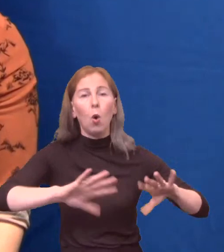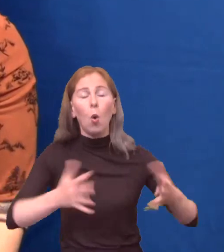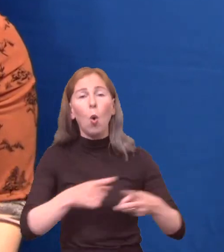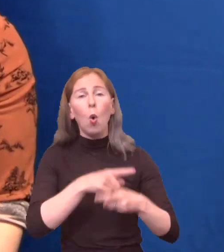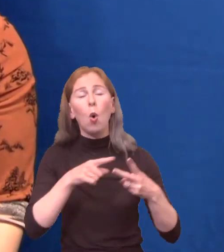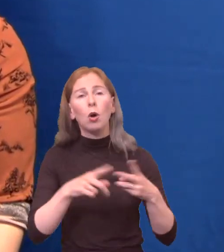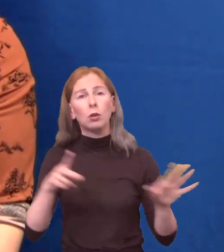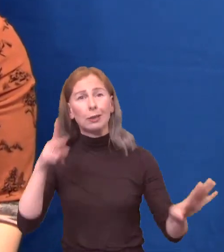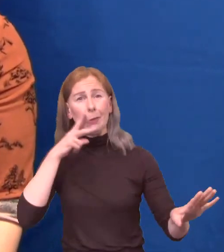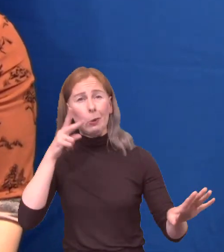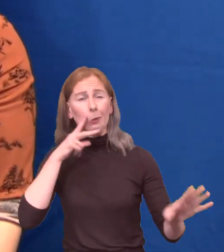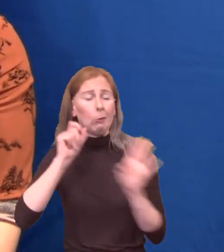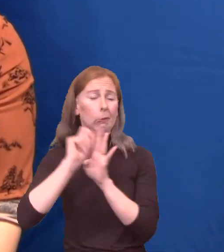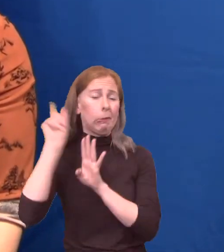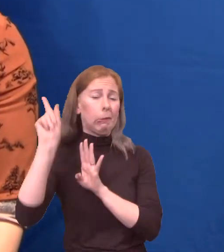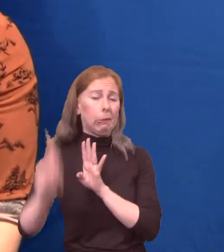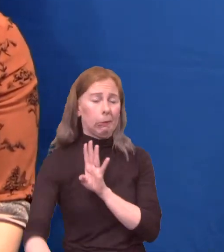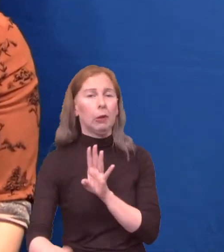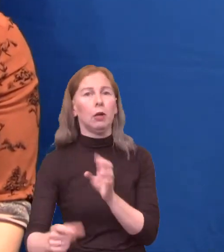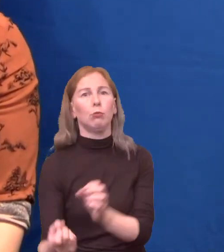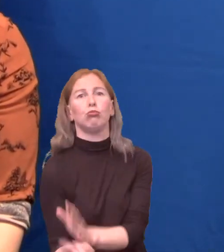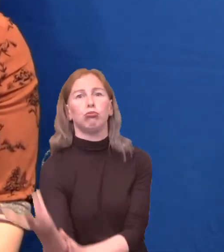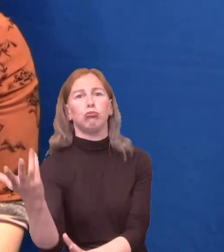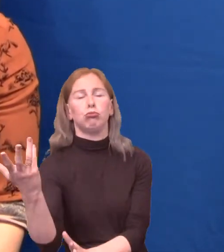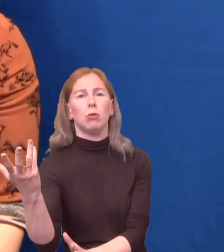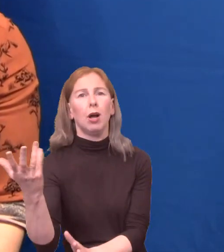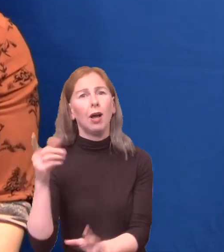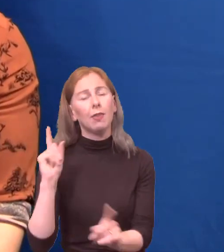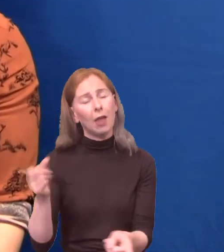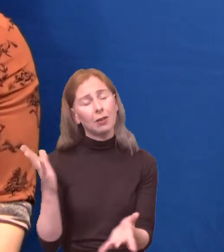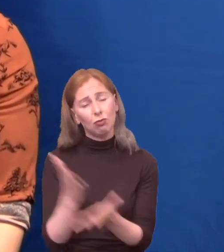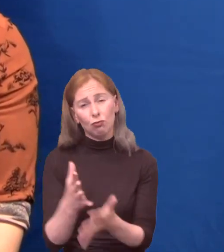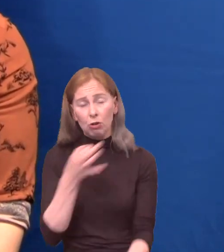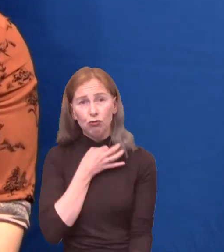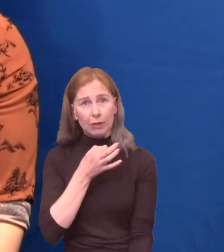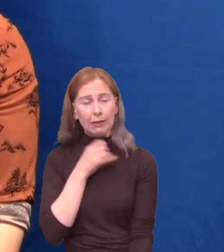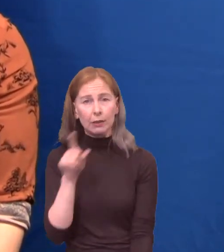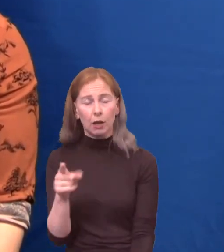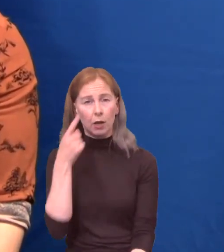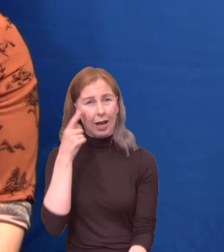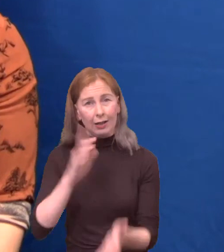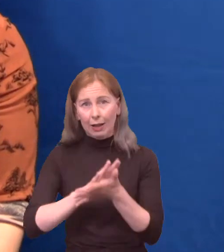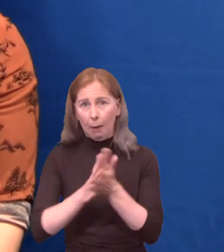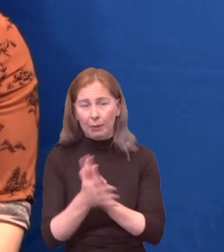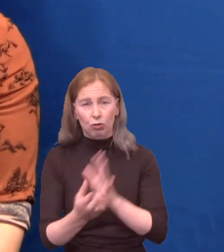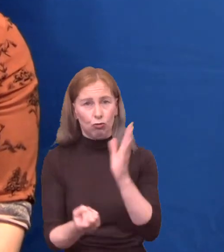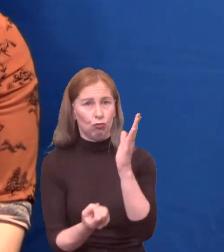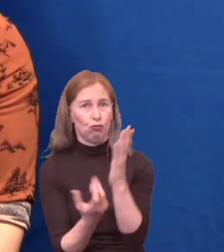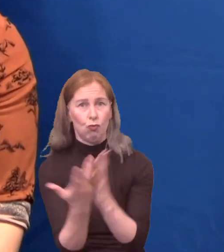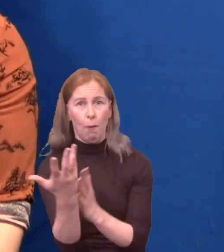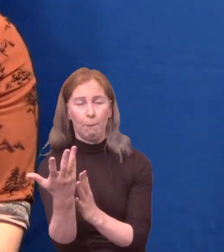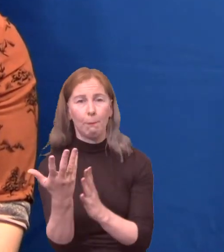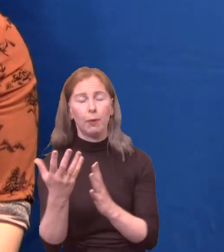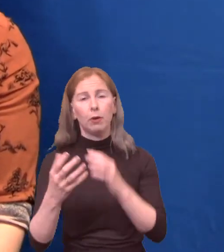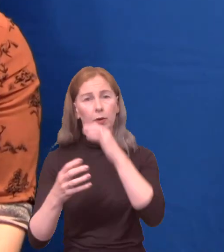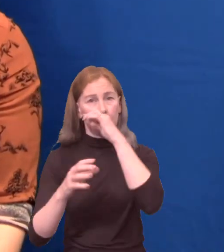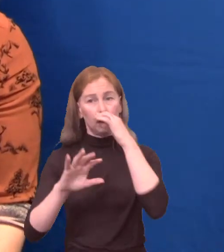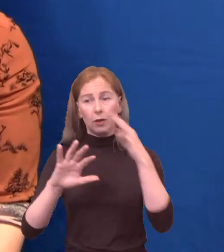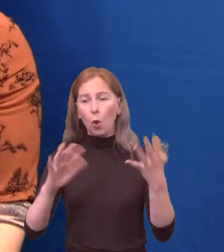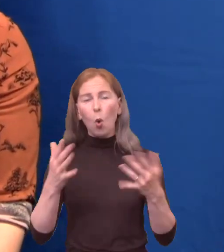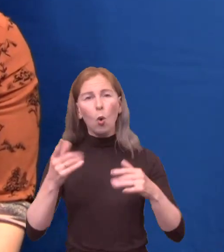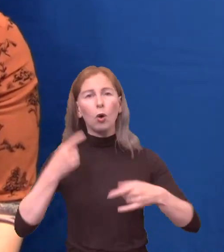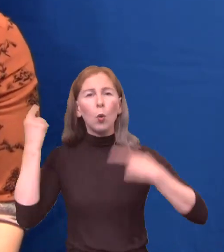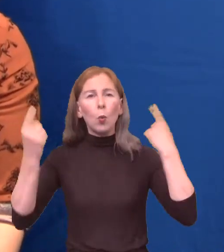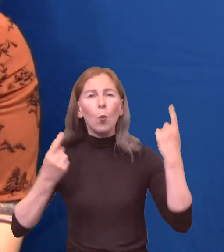other litter, and it just, in hot conditions, you really do get that risk of fire, and that can be so damaging to crops and obviously to the wildlife and sort of